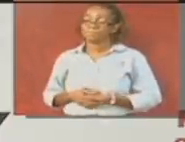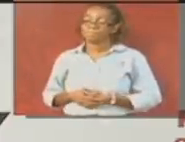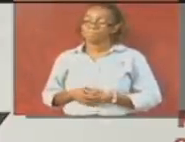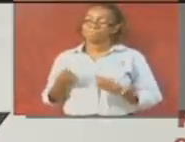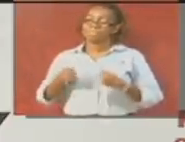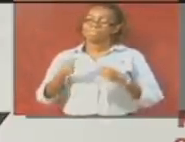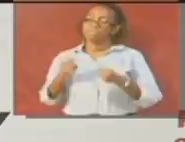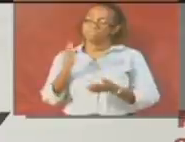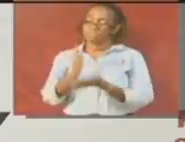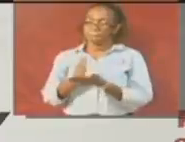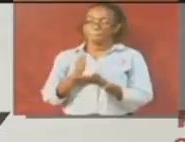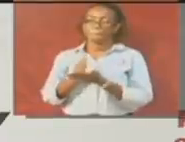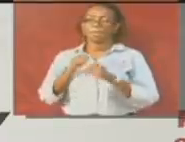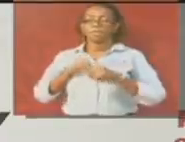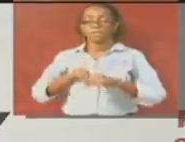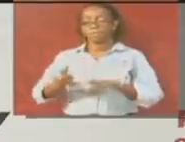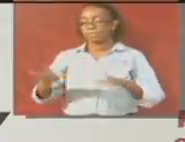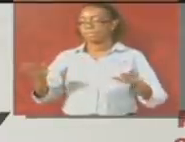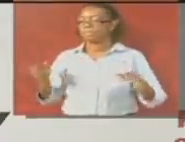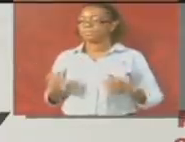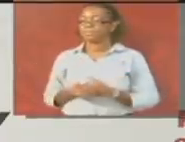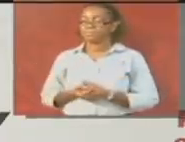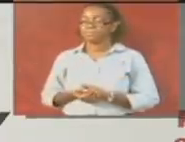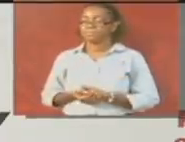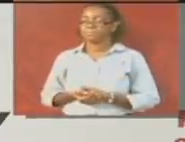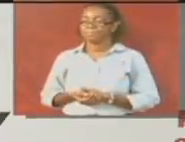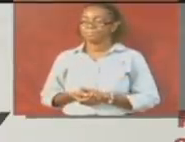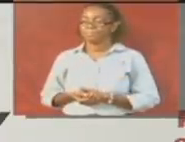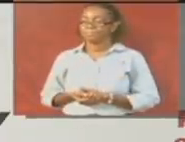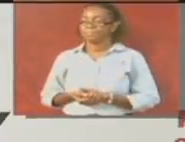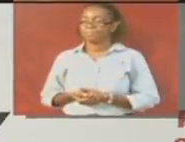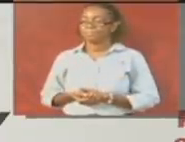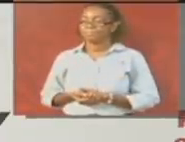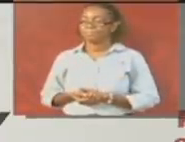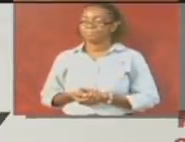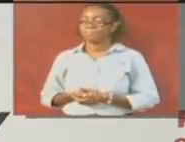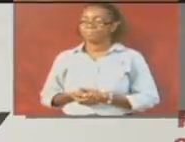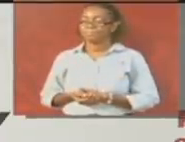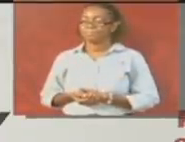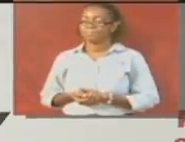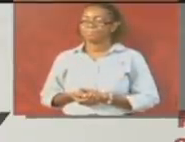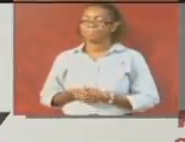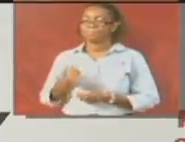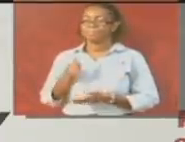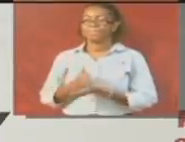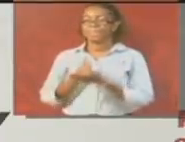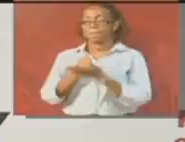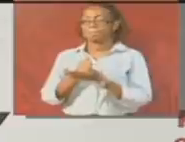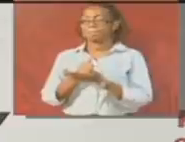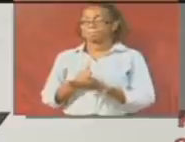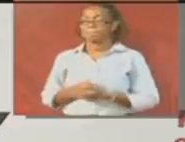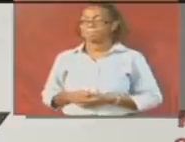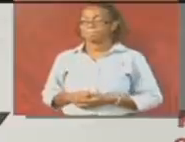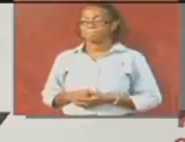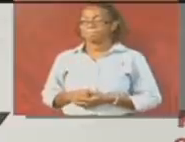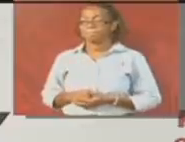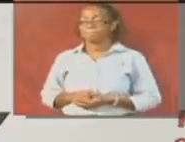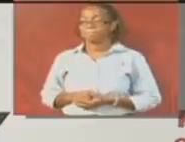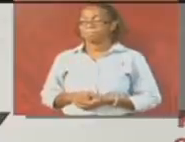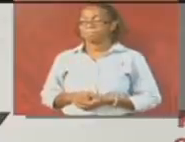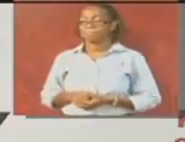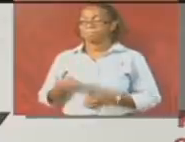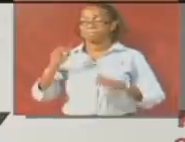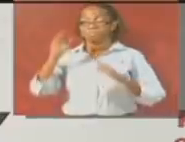transmission mirror the mechanisms that would allow us to reduce contact probability